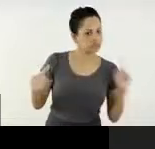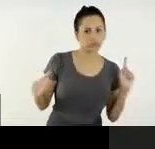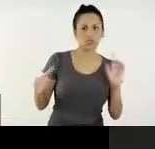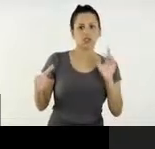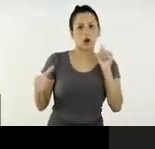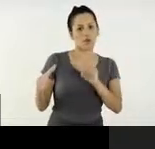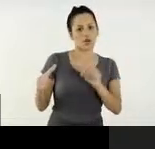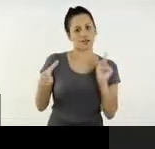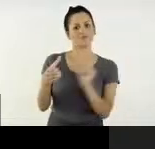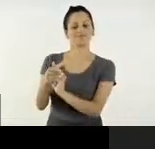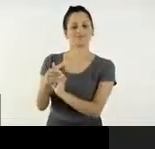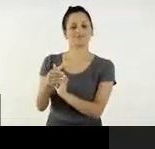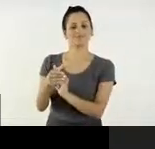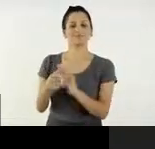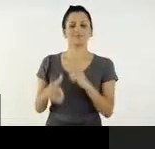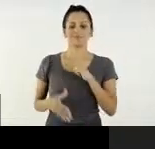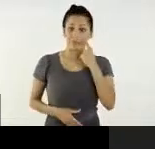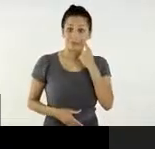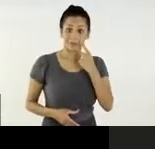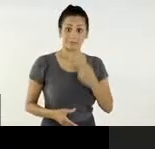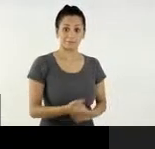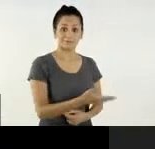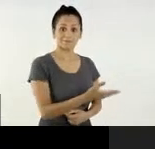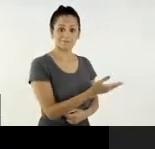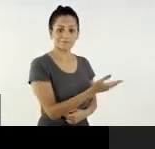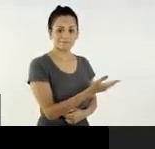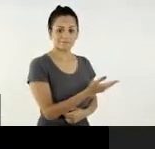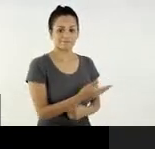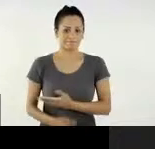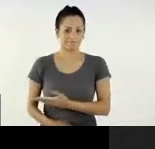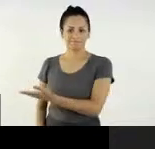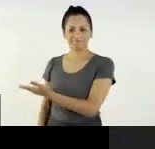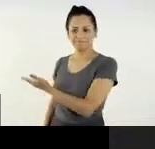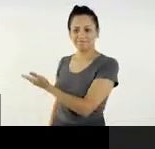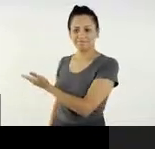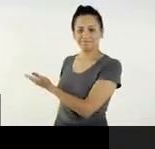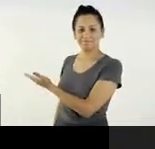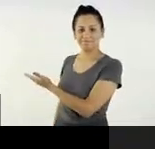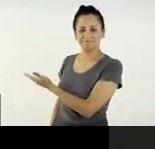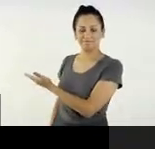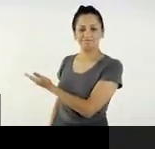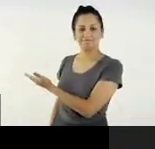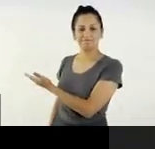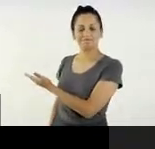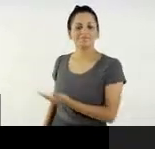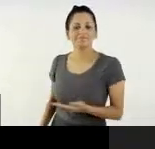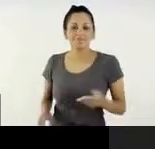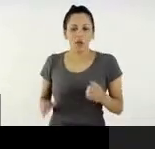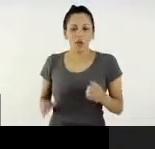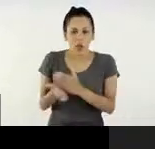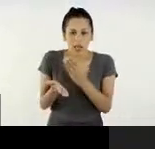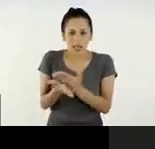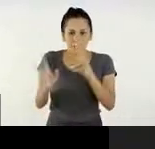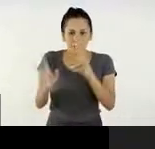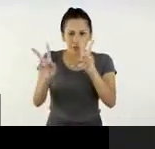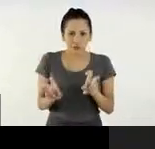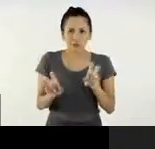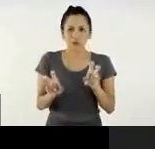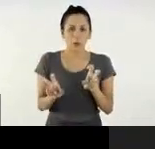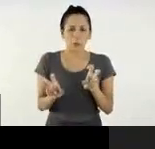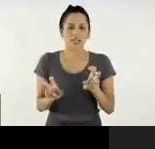nonetheless. Notes on Fundamental Joy, Seeking the Elimination of Oppression Through the Social and